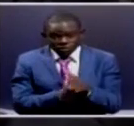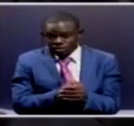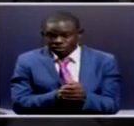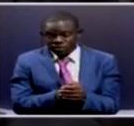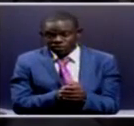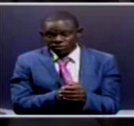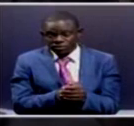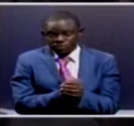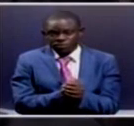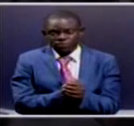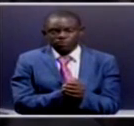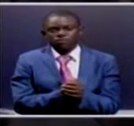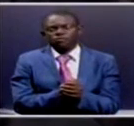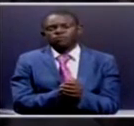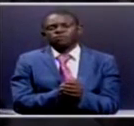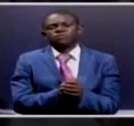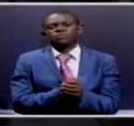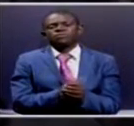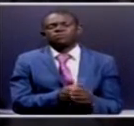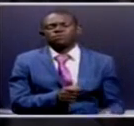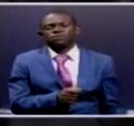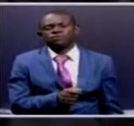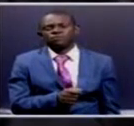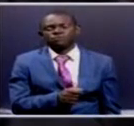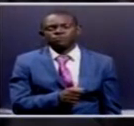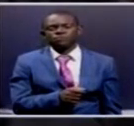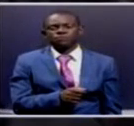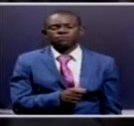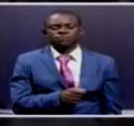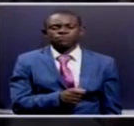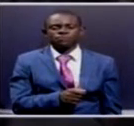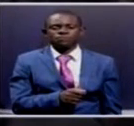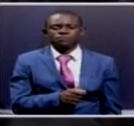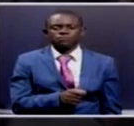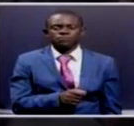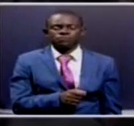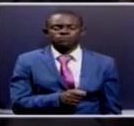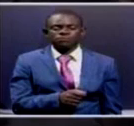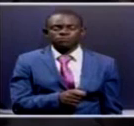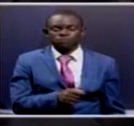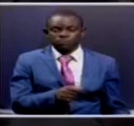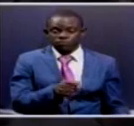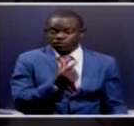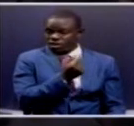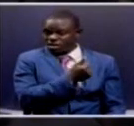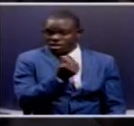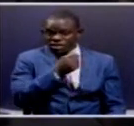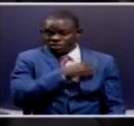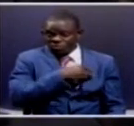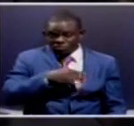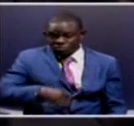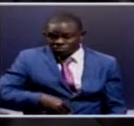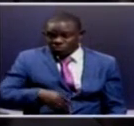coerce or obstruct or intimidate one of their members who says, I want